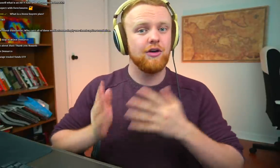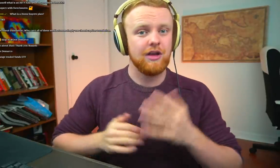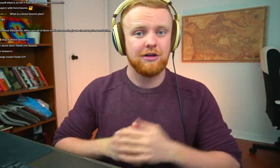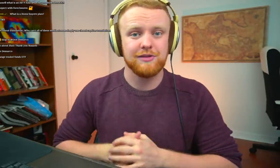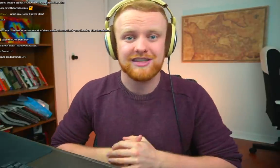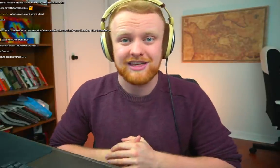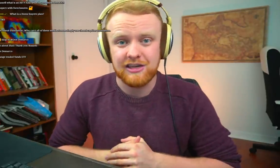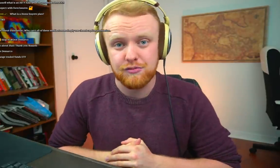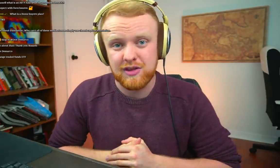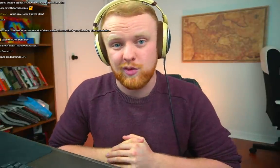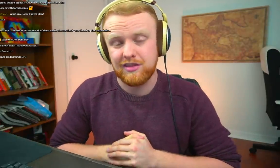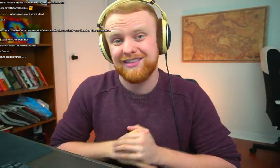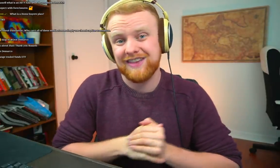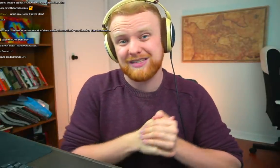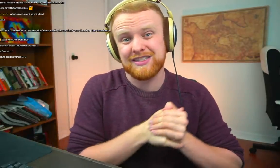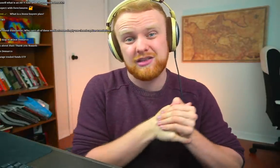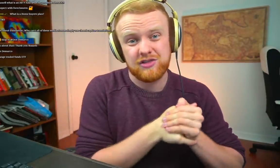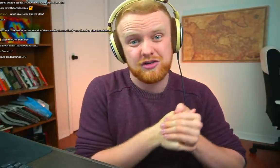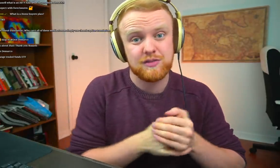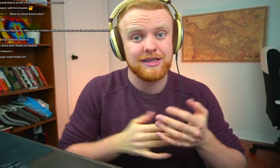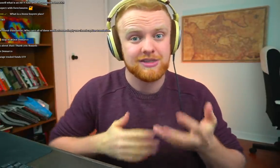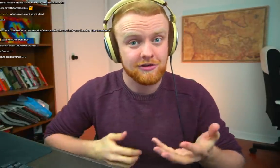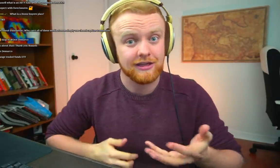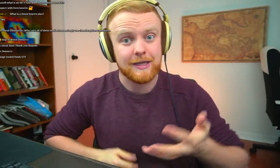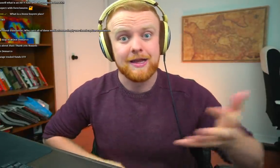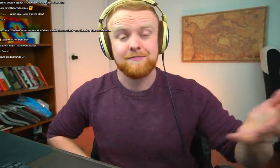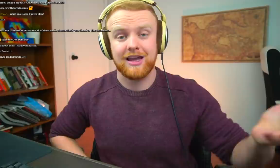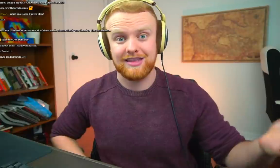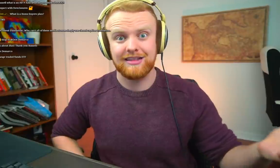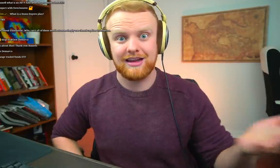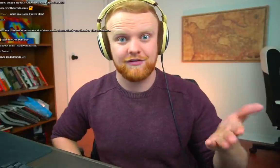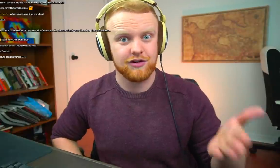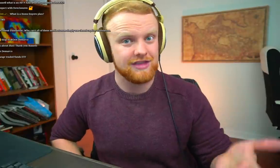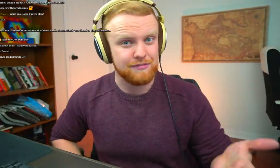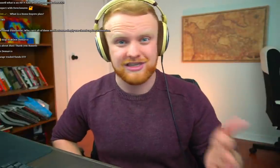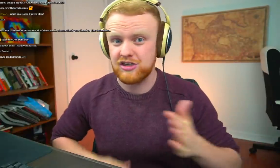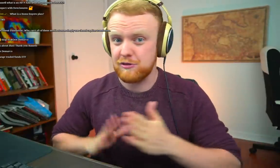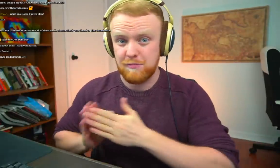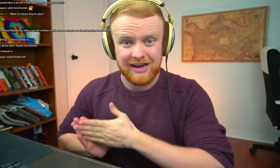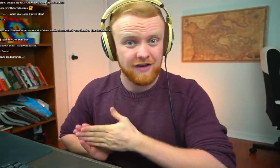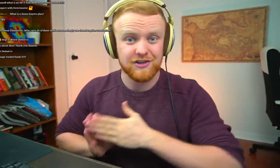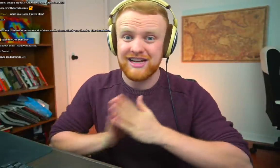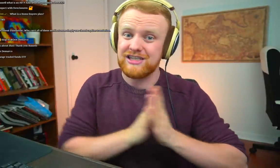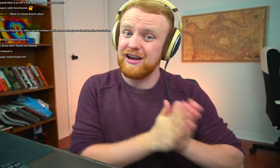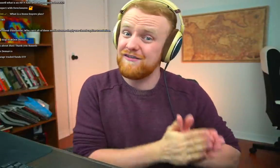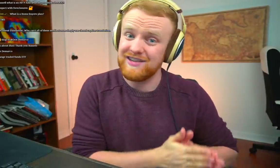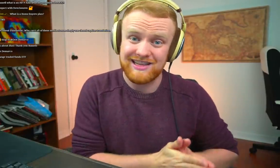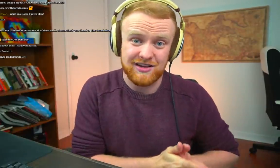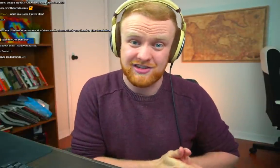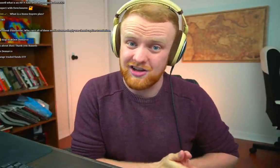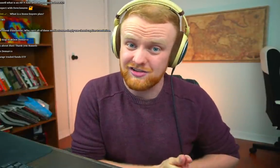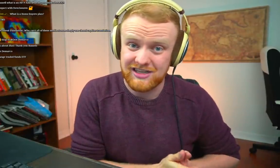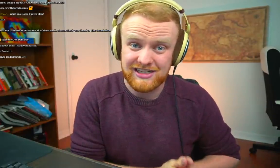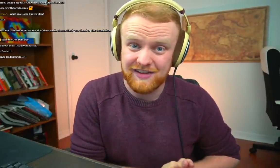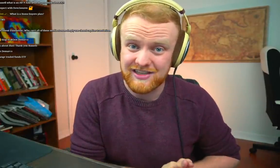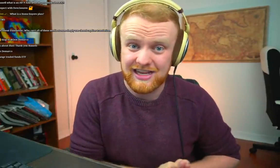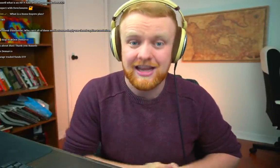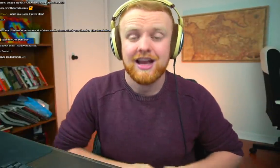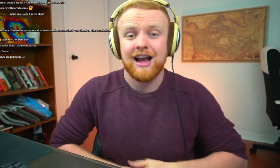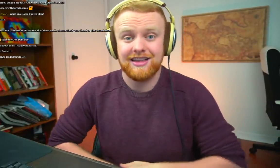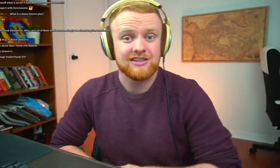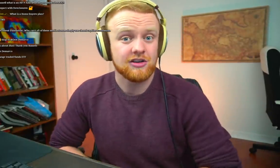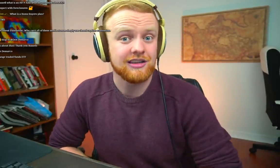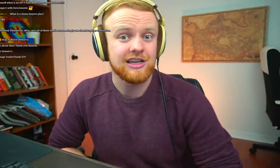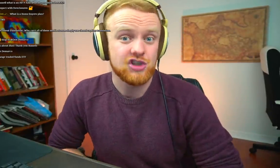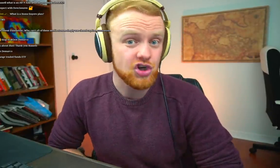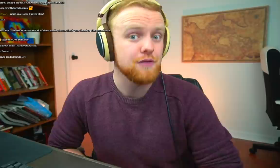right? How risky can you be with the investments that you choose? But certainly, I think that if you're in that position, you paid off your debts, you have $15,000 in a TFSA,